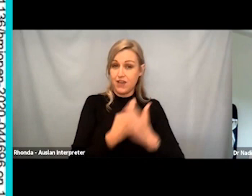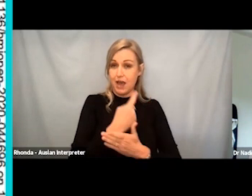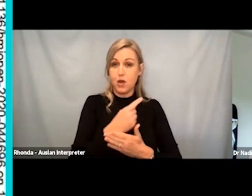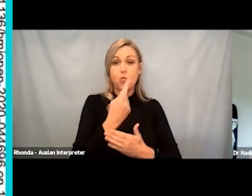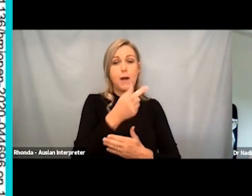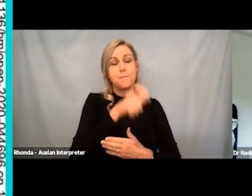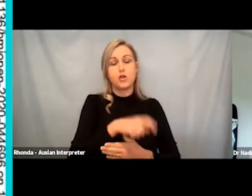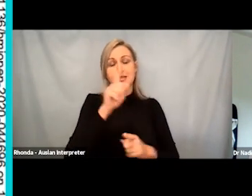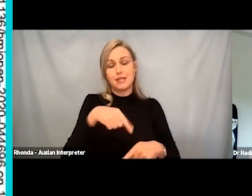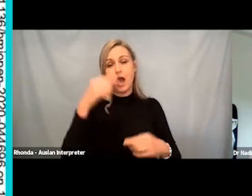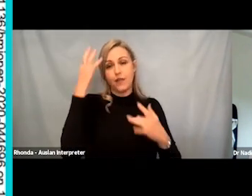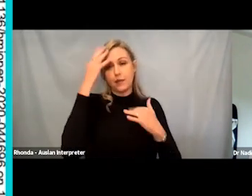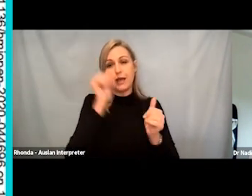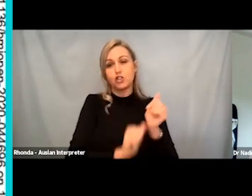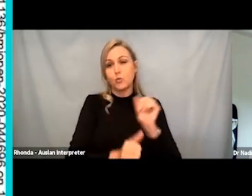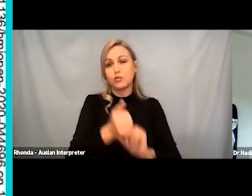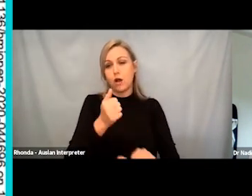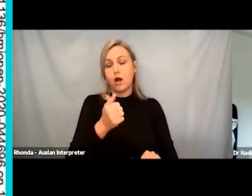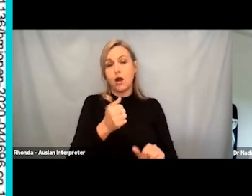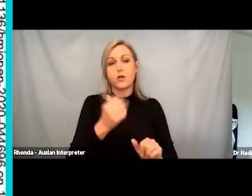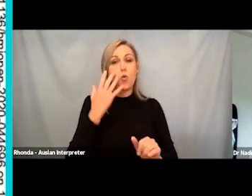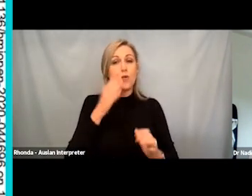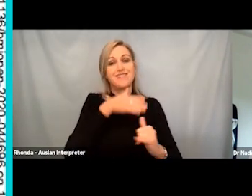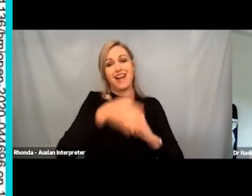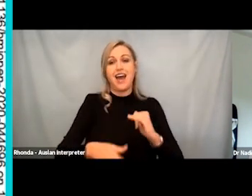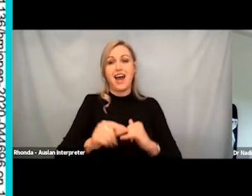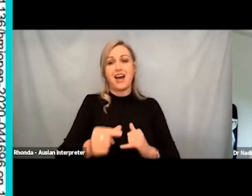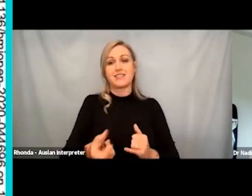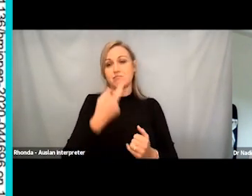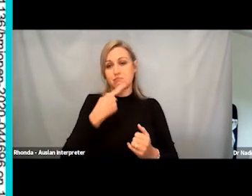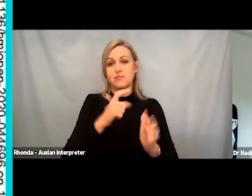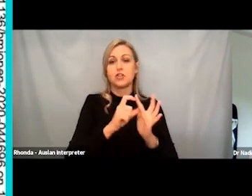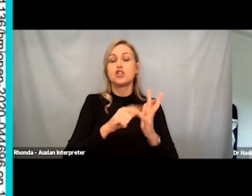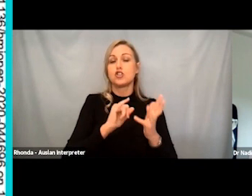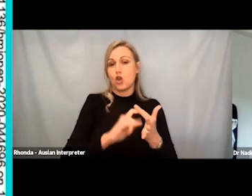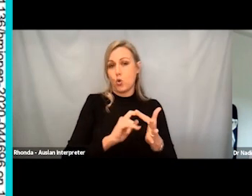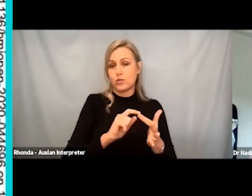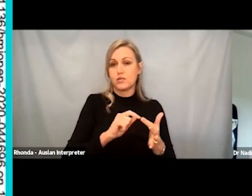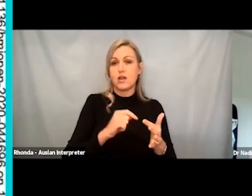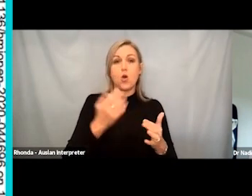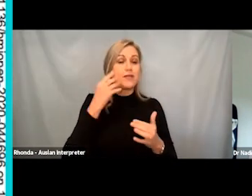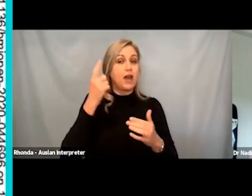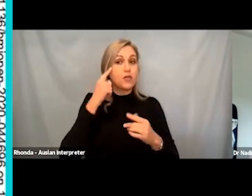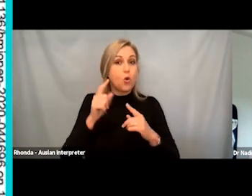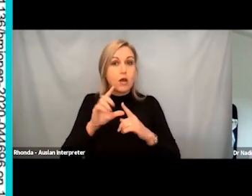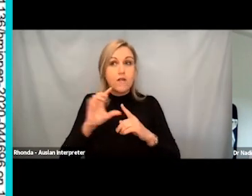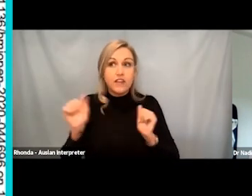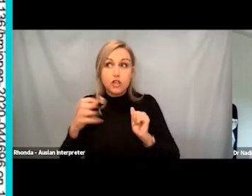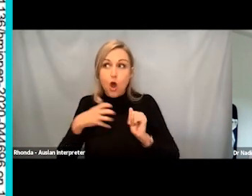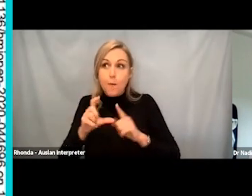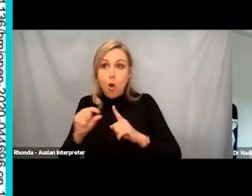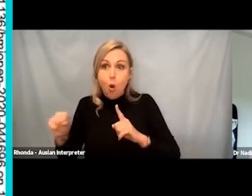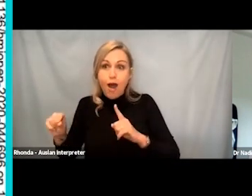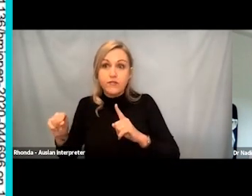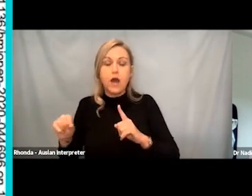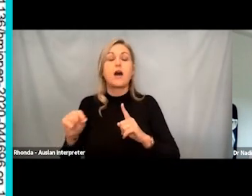suicidal ideation following the final dose of the trial at the thought of not having any more of the medication. So that was